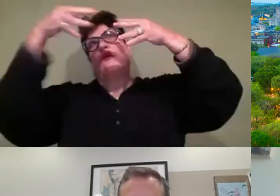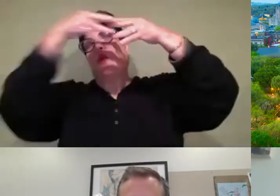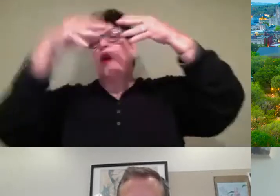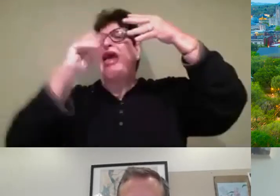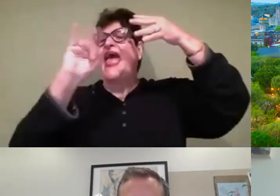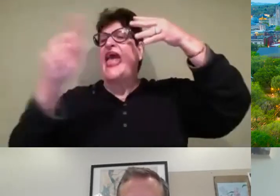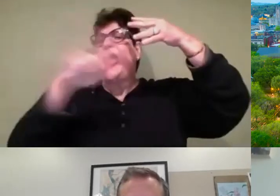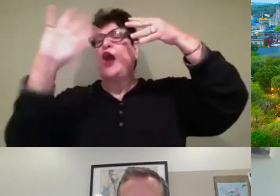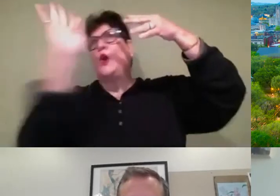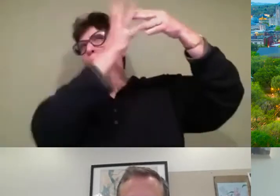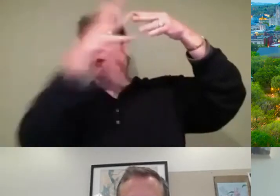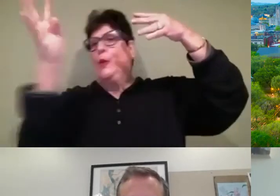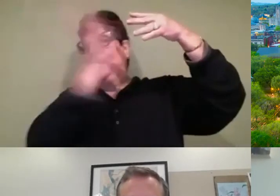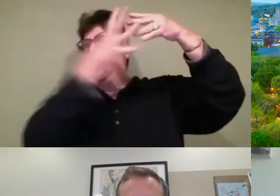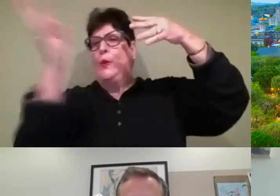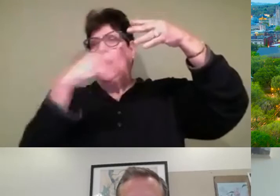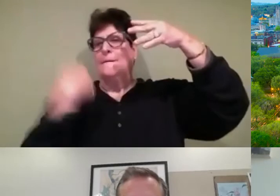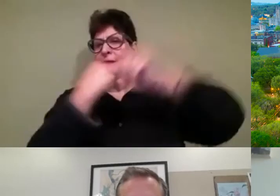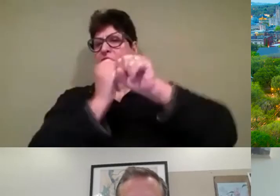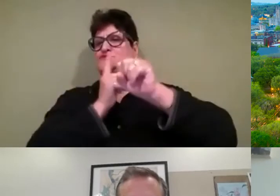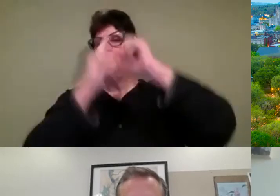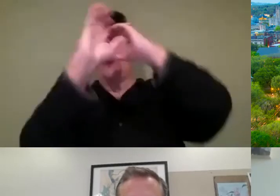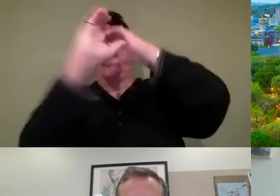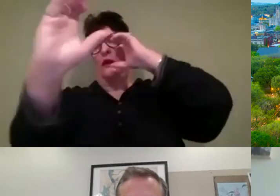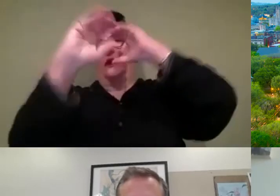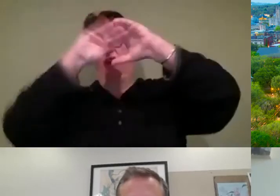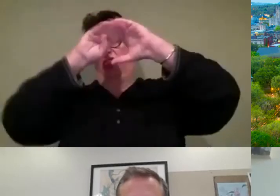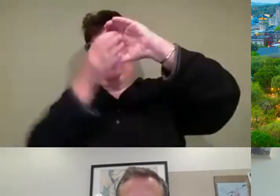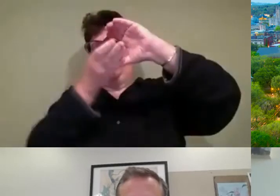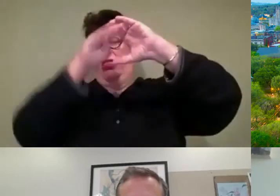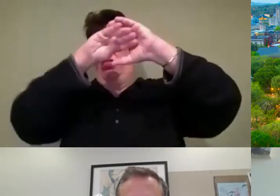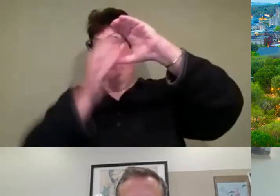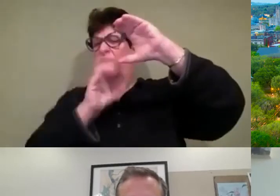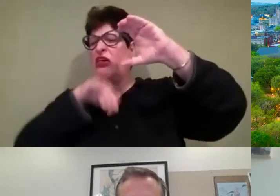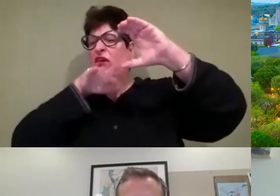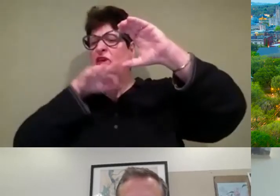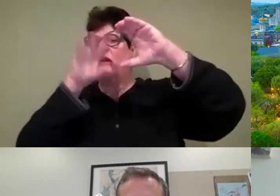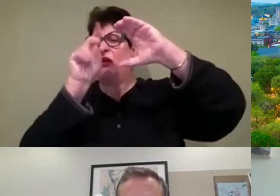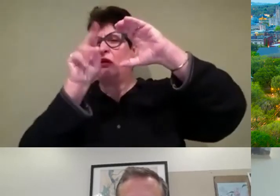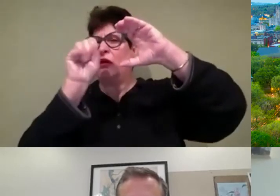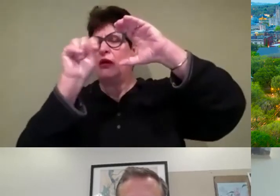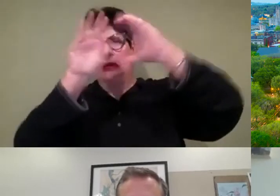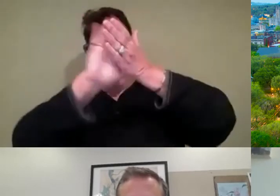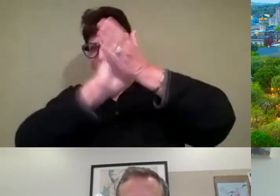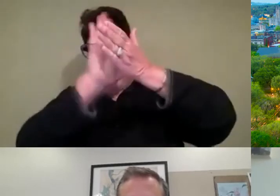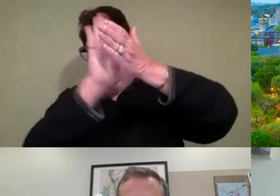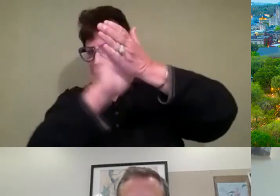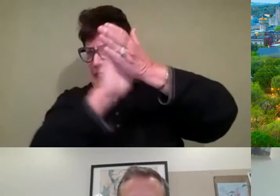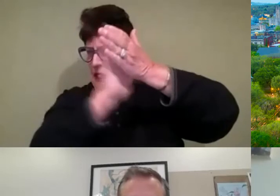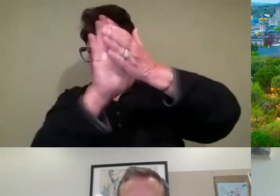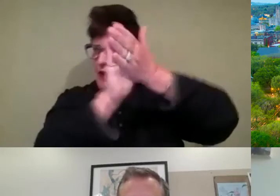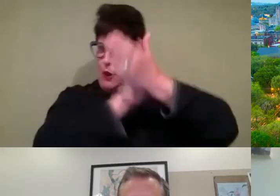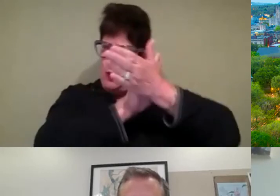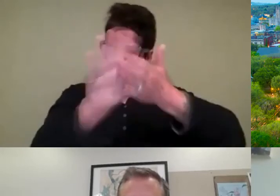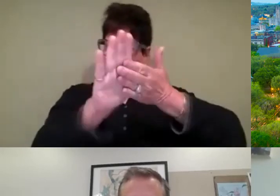ventilation cleaning, and we are in the process of. We're scheduled to take delivery of MERV